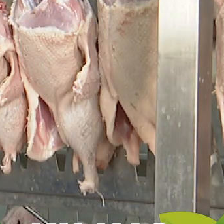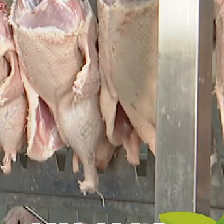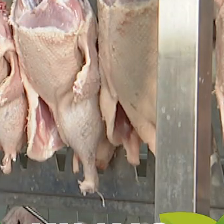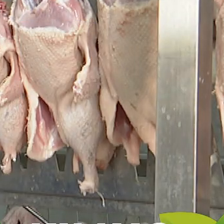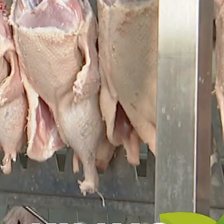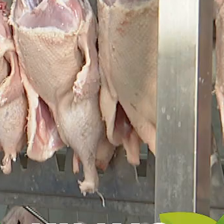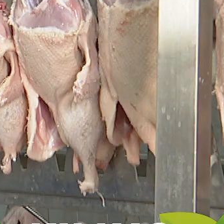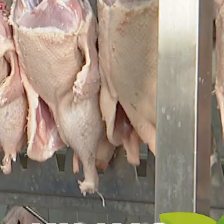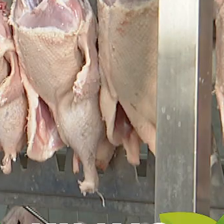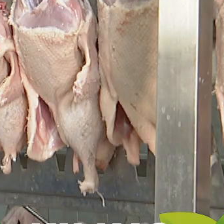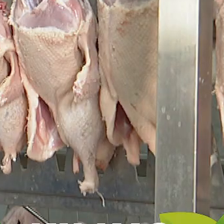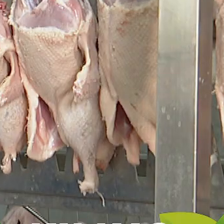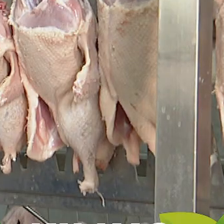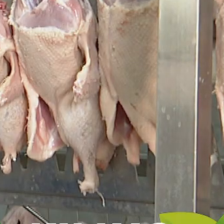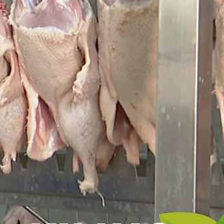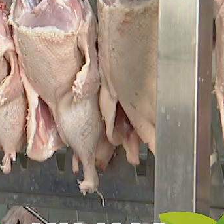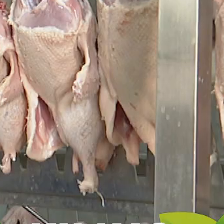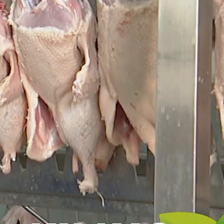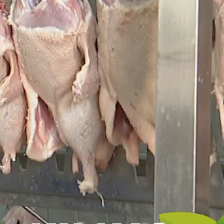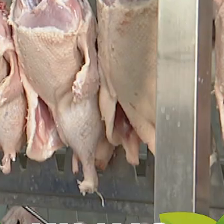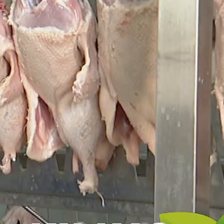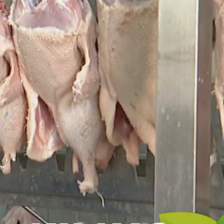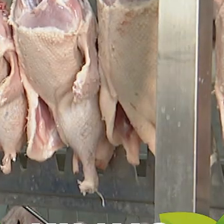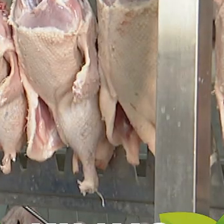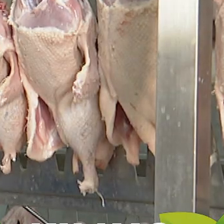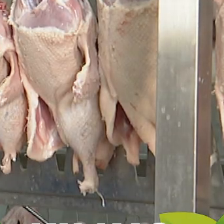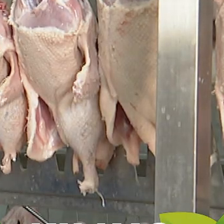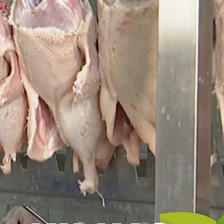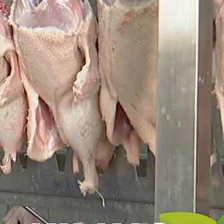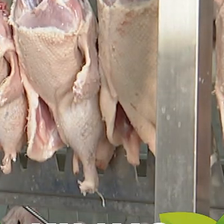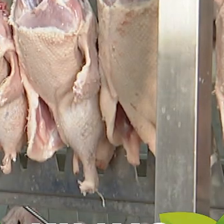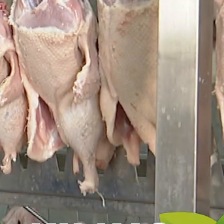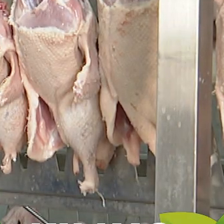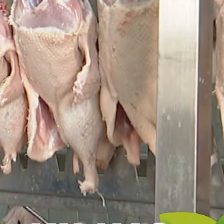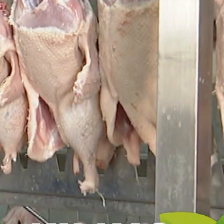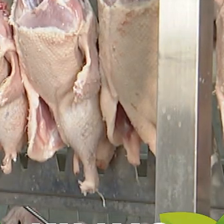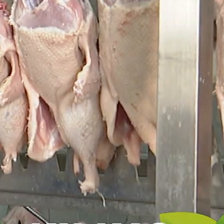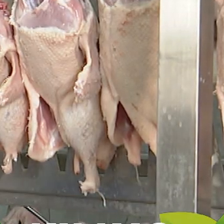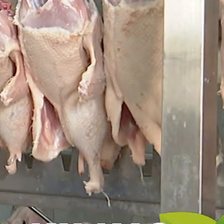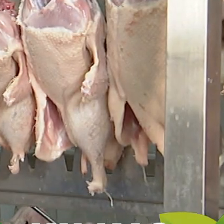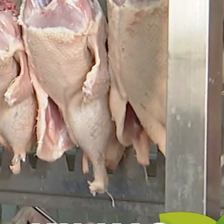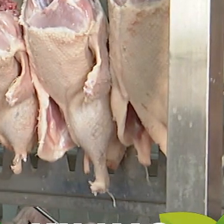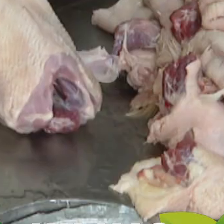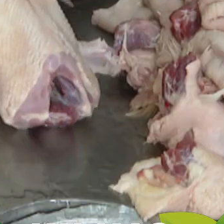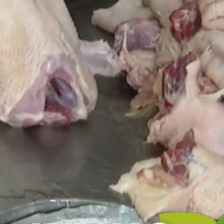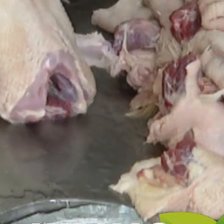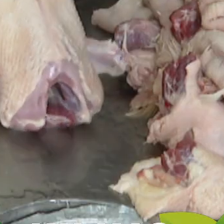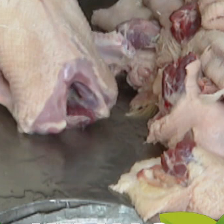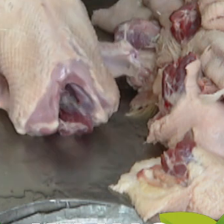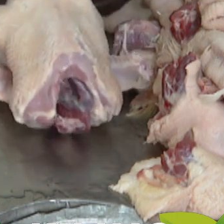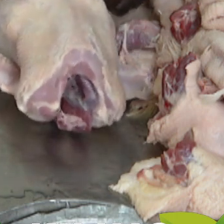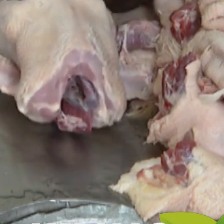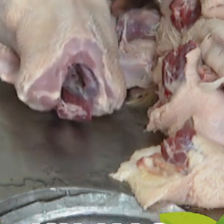Hello, my name is Blasio Egesa. That's my sign name. And I work at Ololo